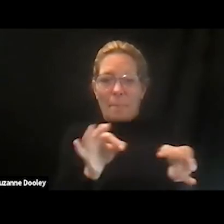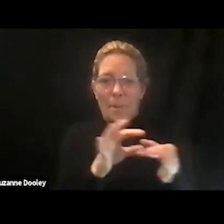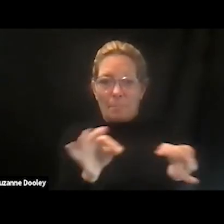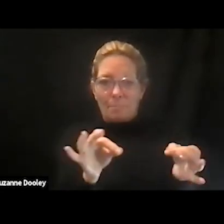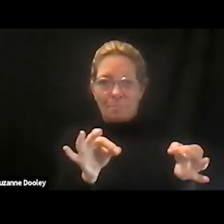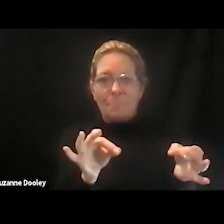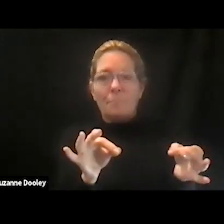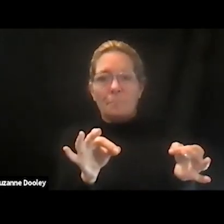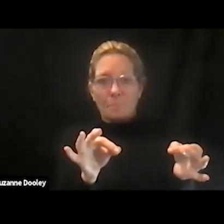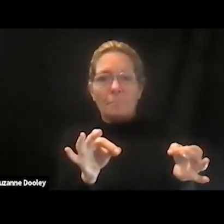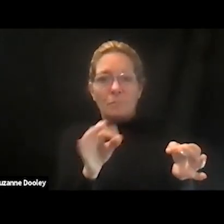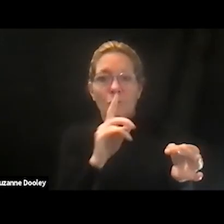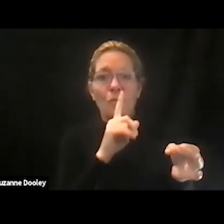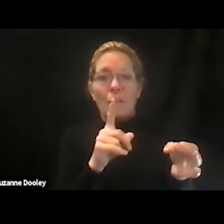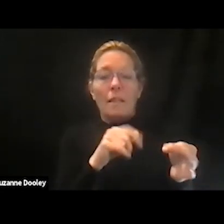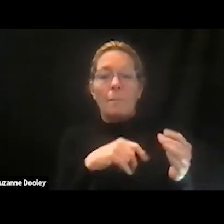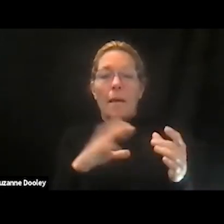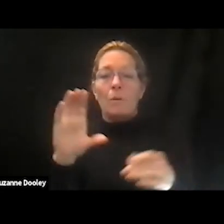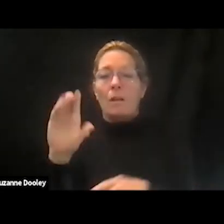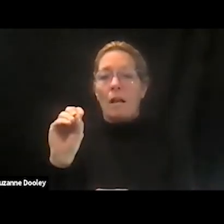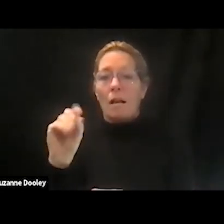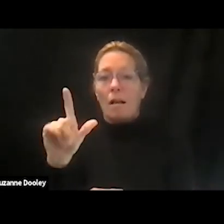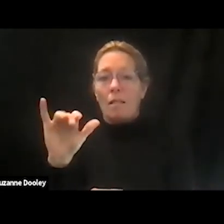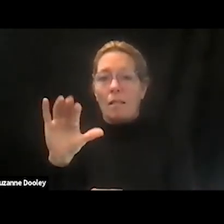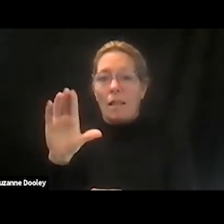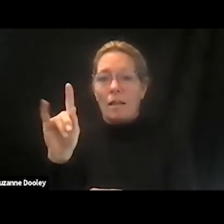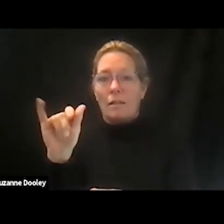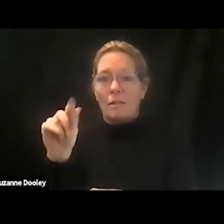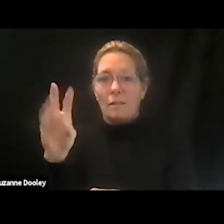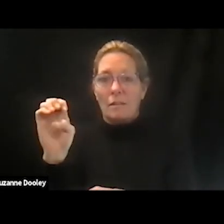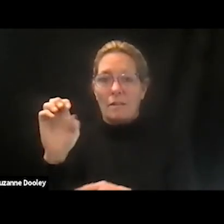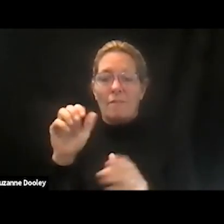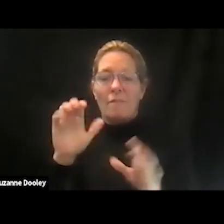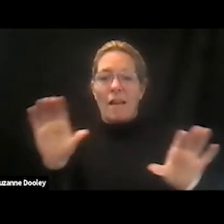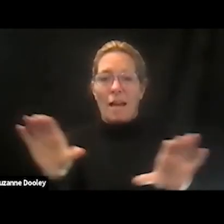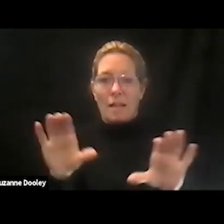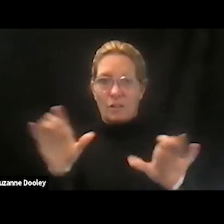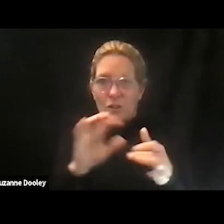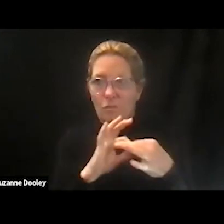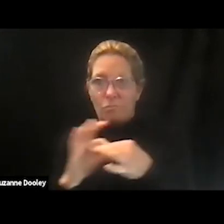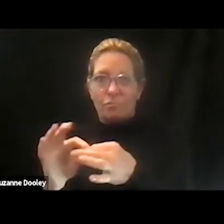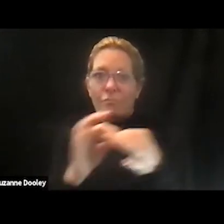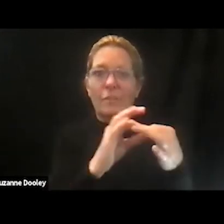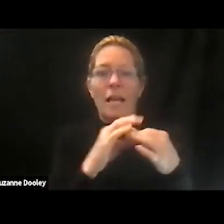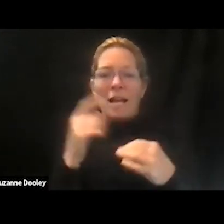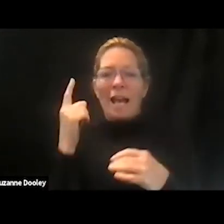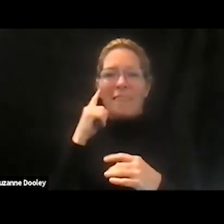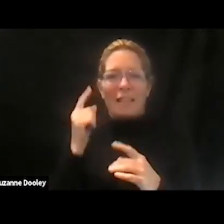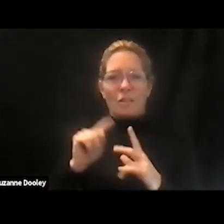I think that it's really about collective action. I really believe in collective action. And I think that that starts at the local level.